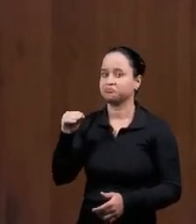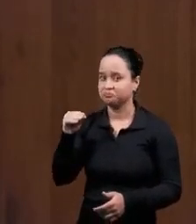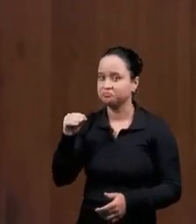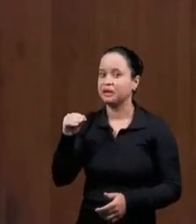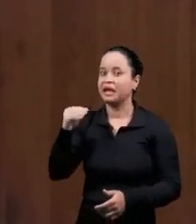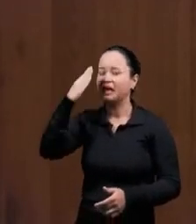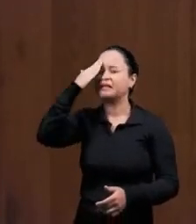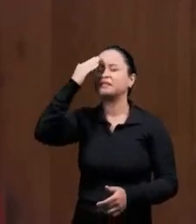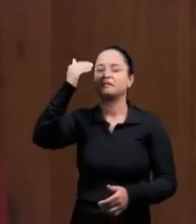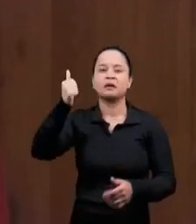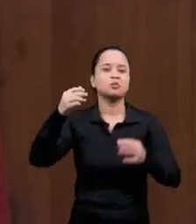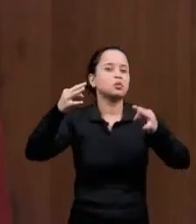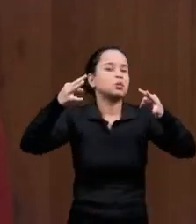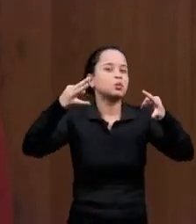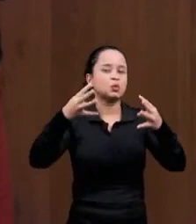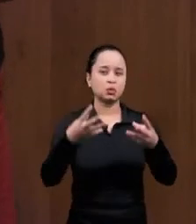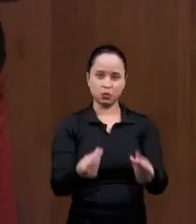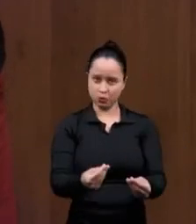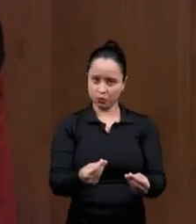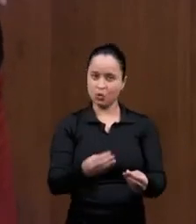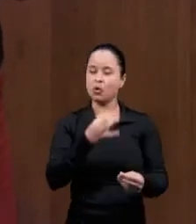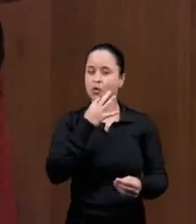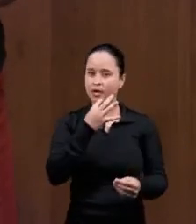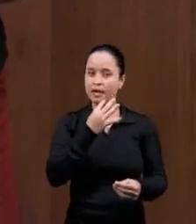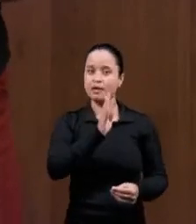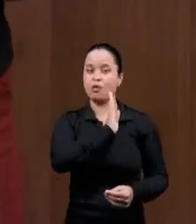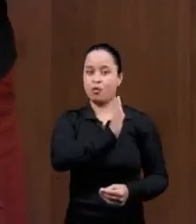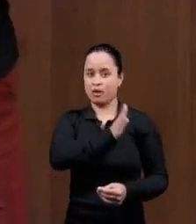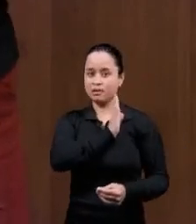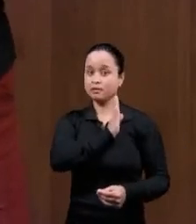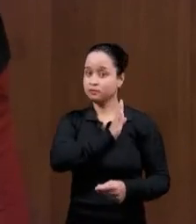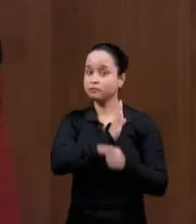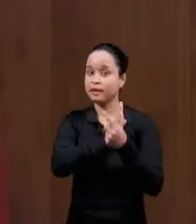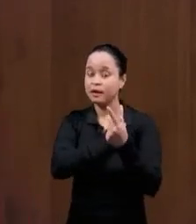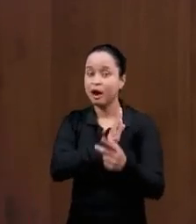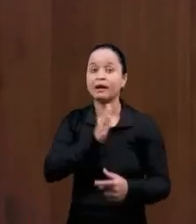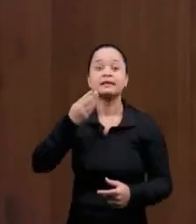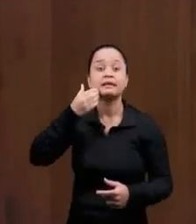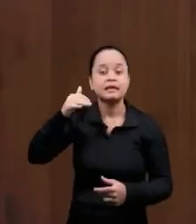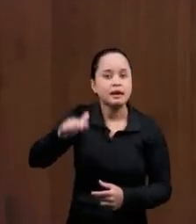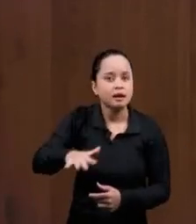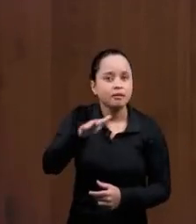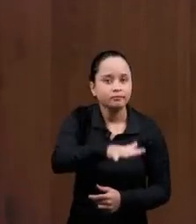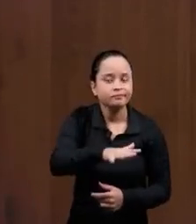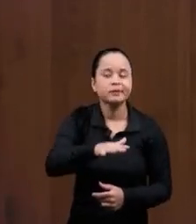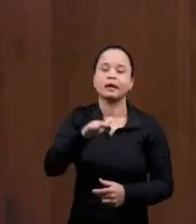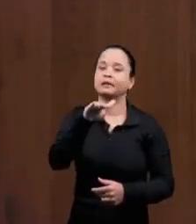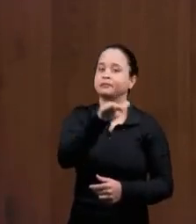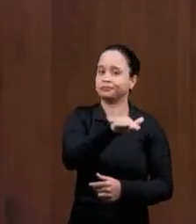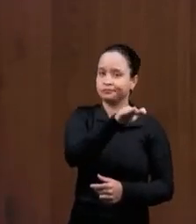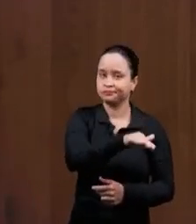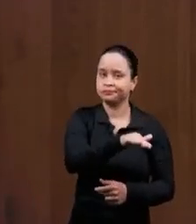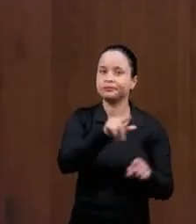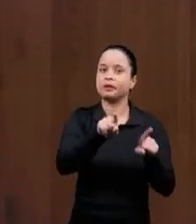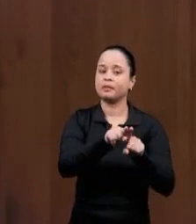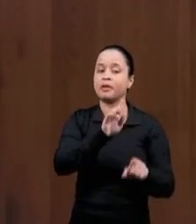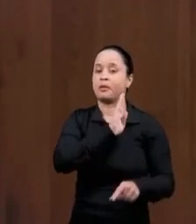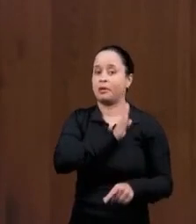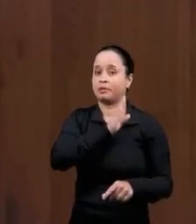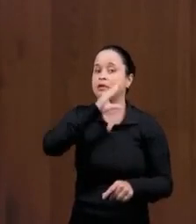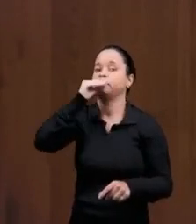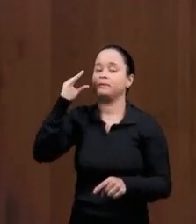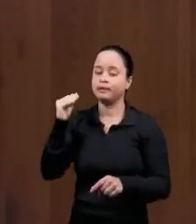adolescent, and he knows everything that goes on in the hearts of the children, in the hearts of the intermediates, the hearts